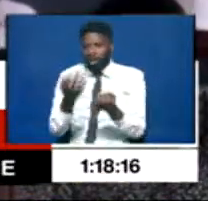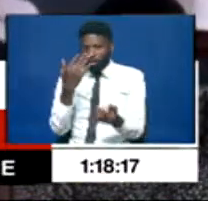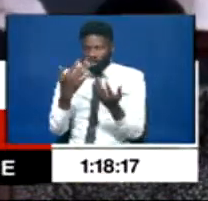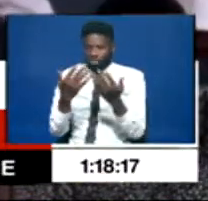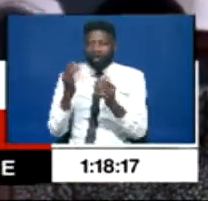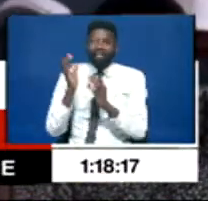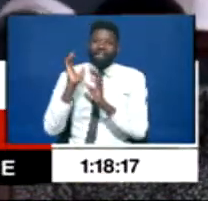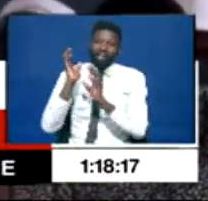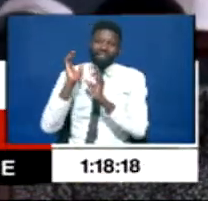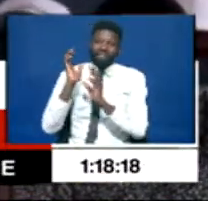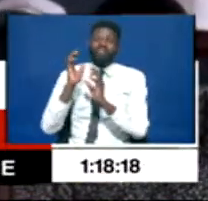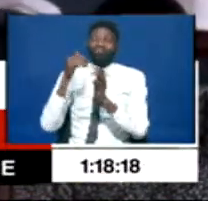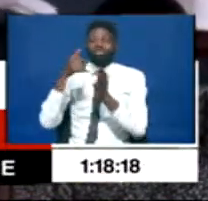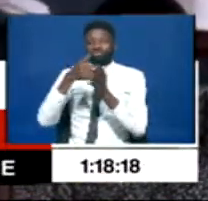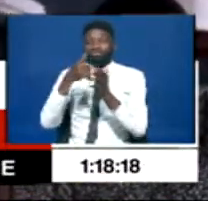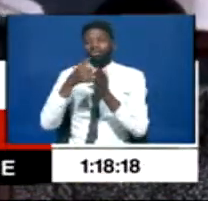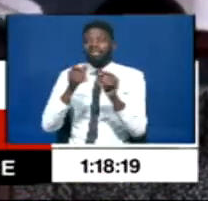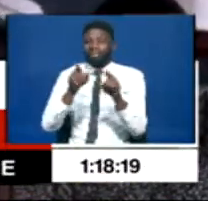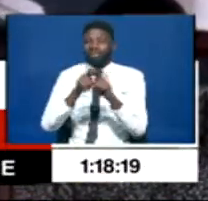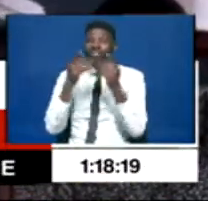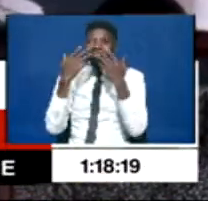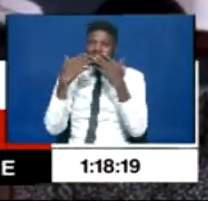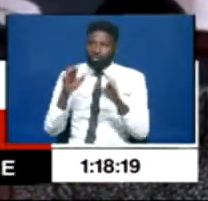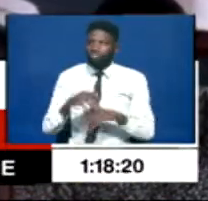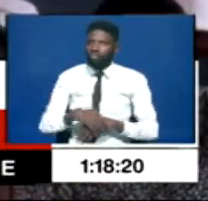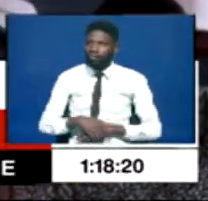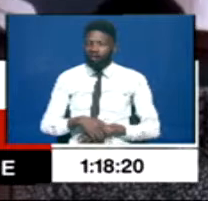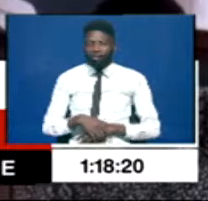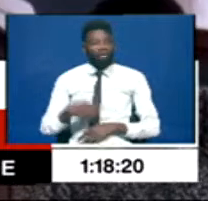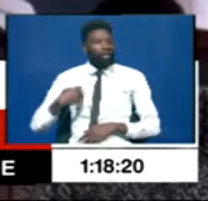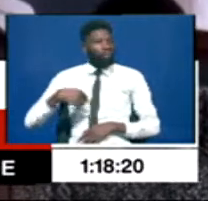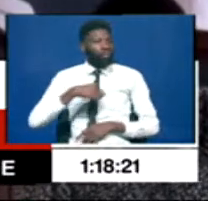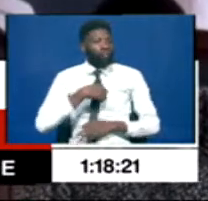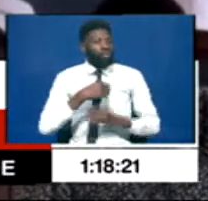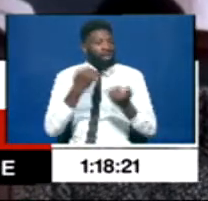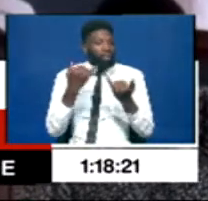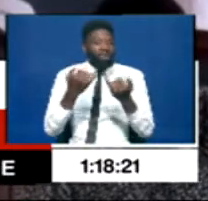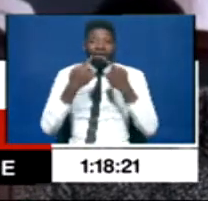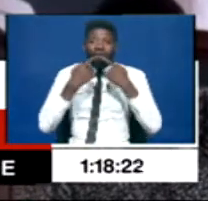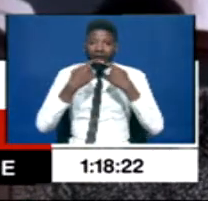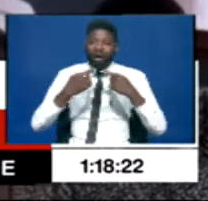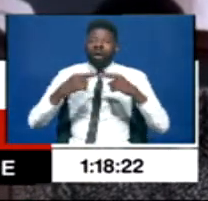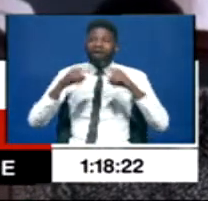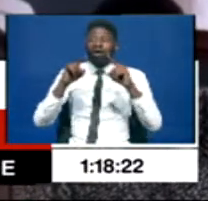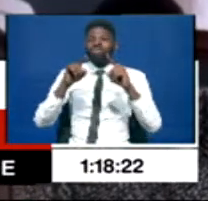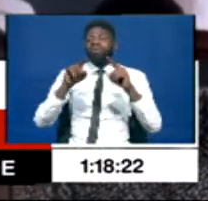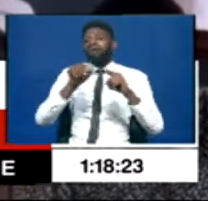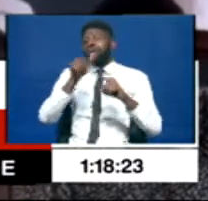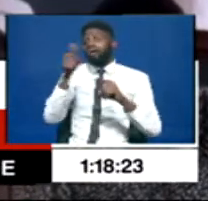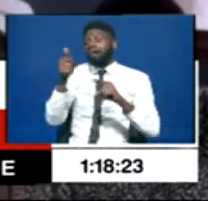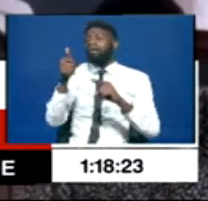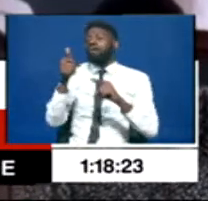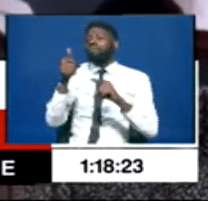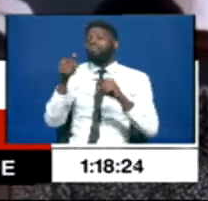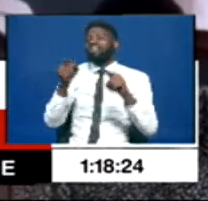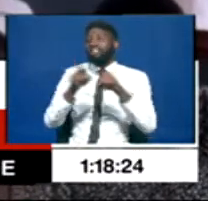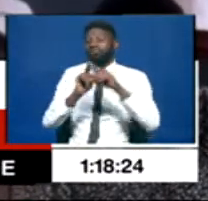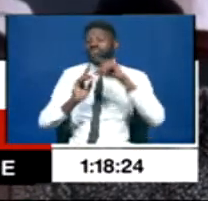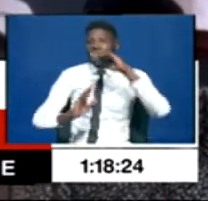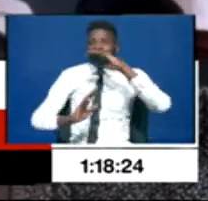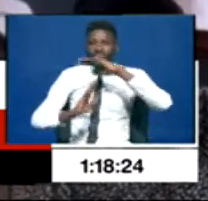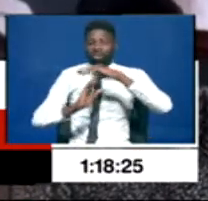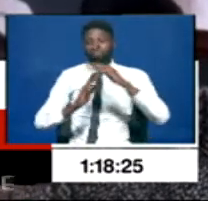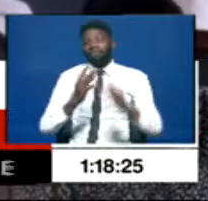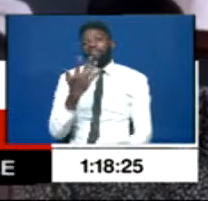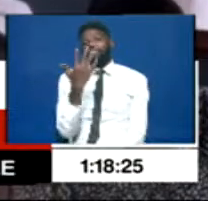But we thank God that we are now joining the league of five other counties who have in